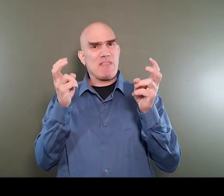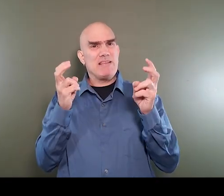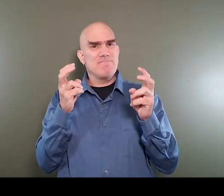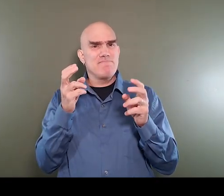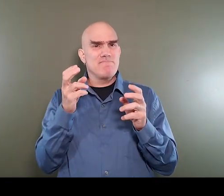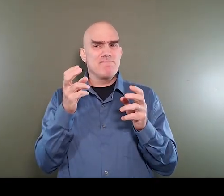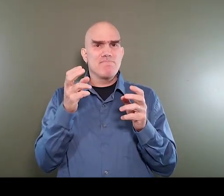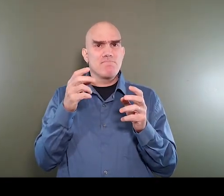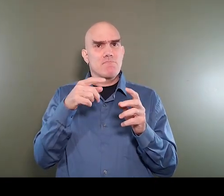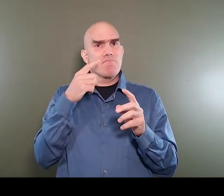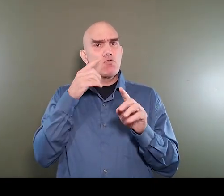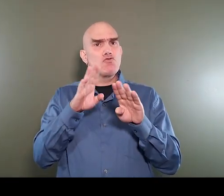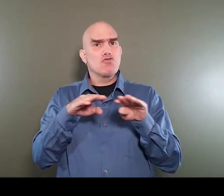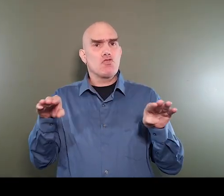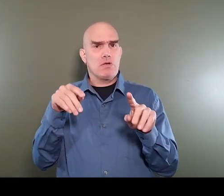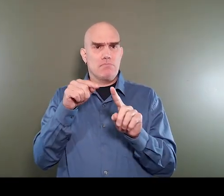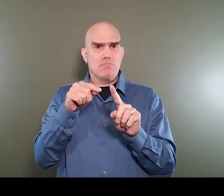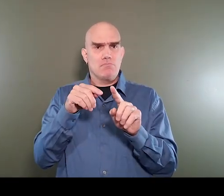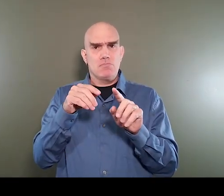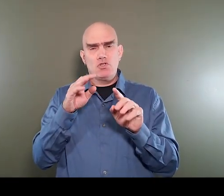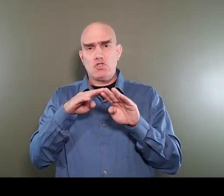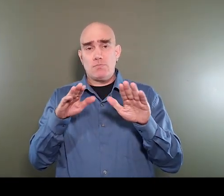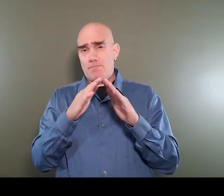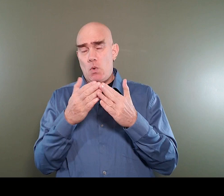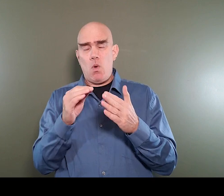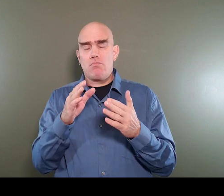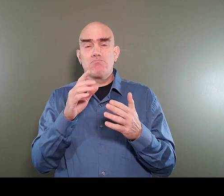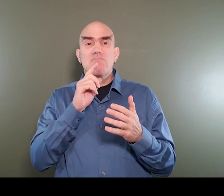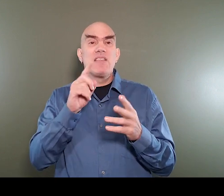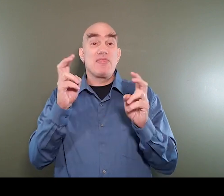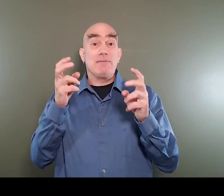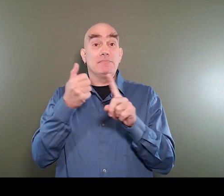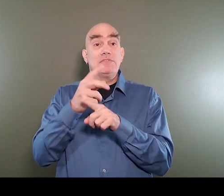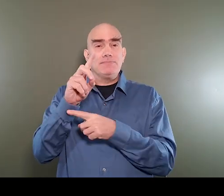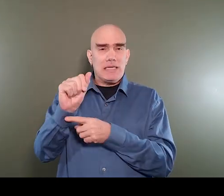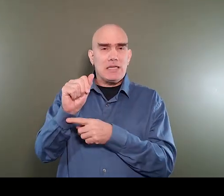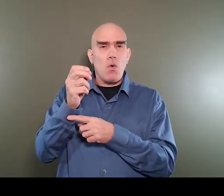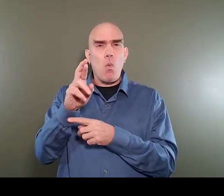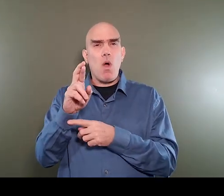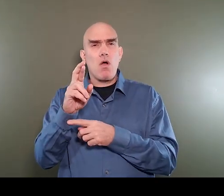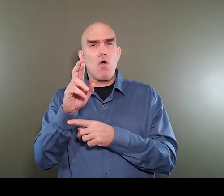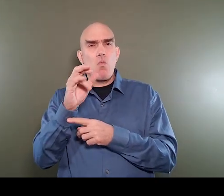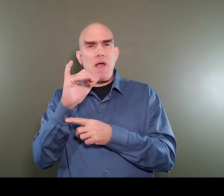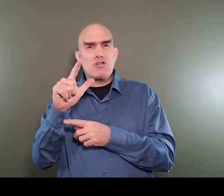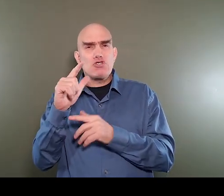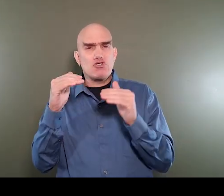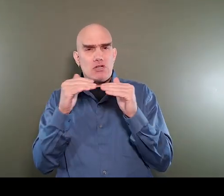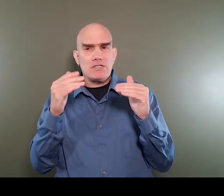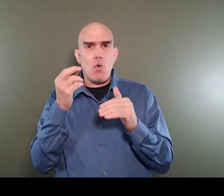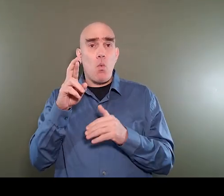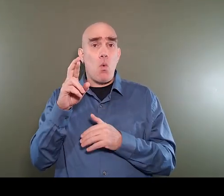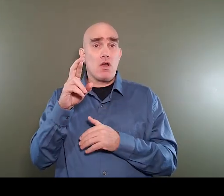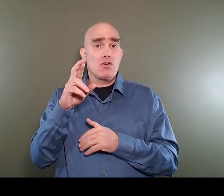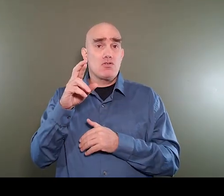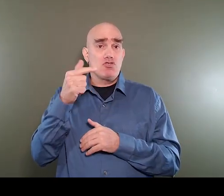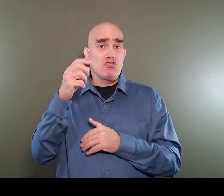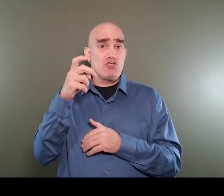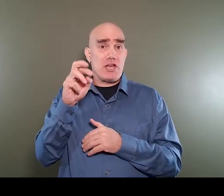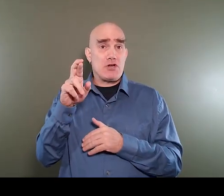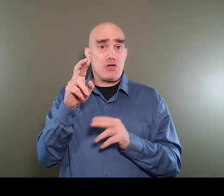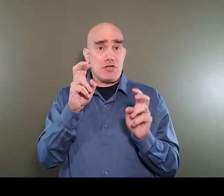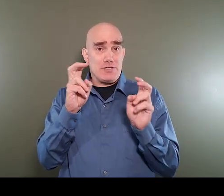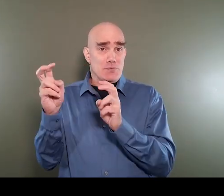take stories where the theme of the children's book is either